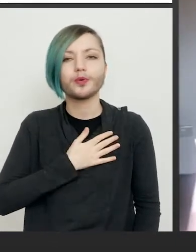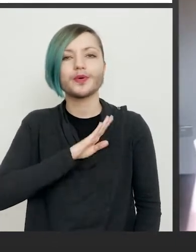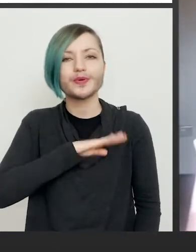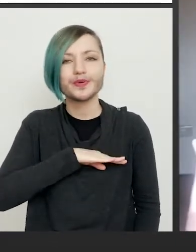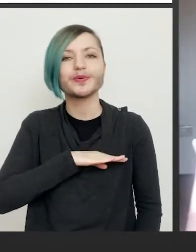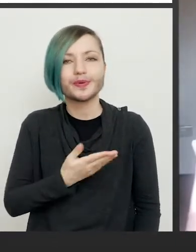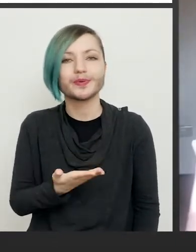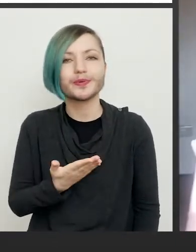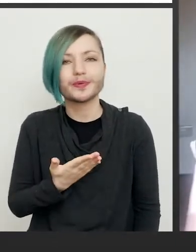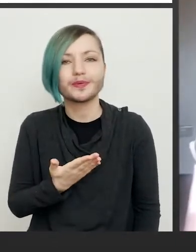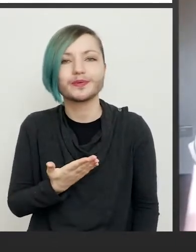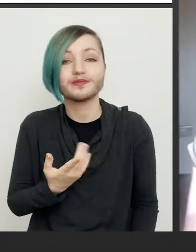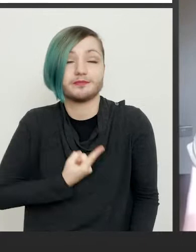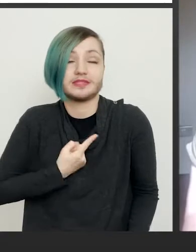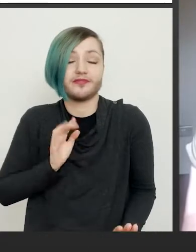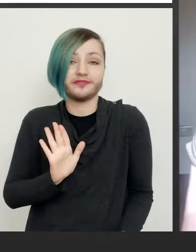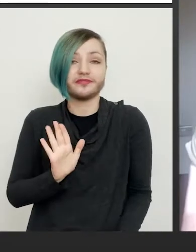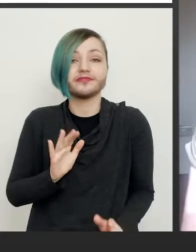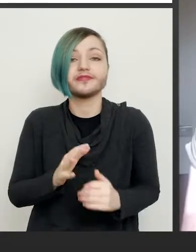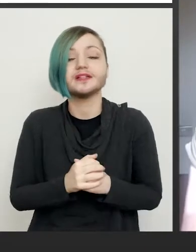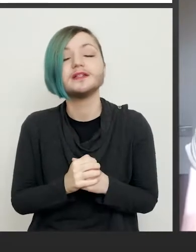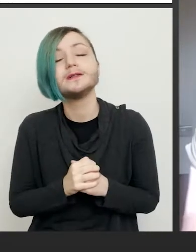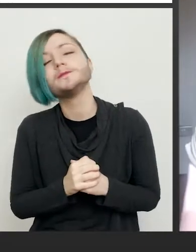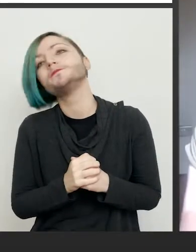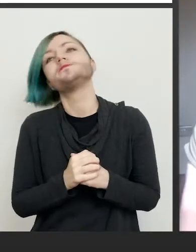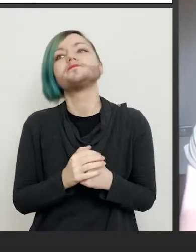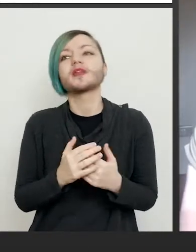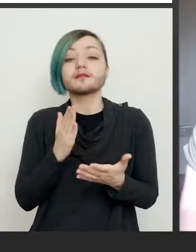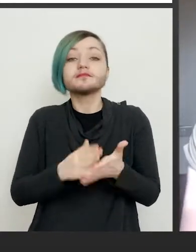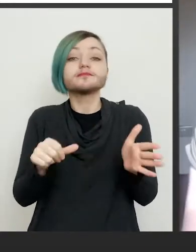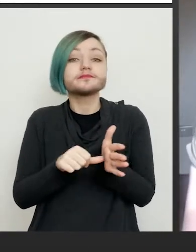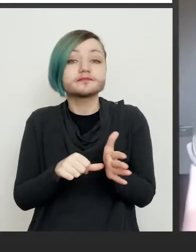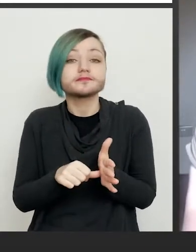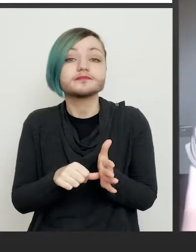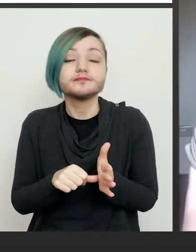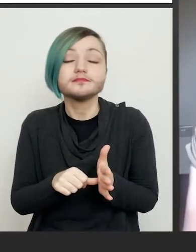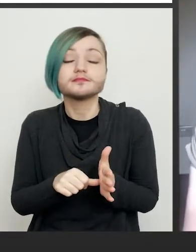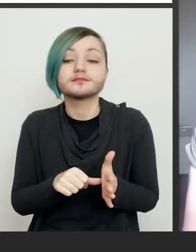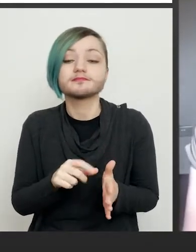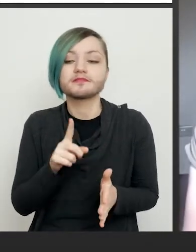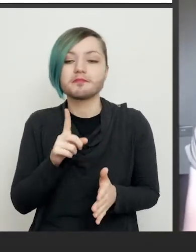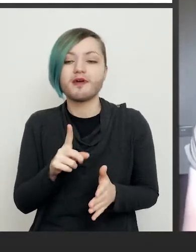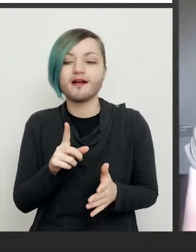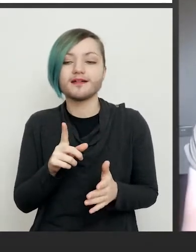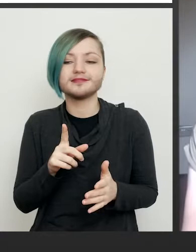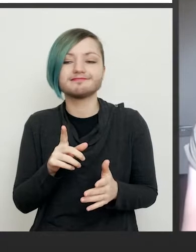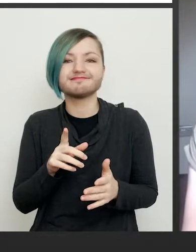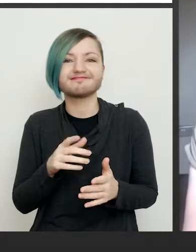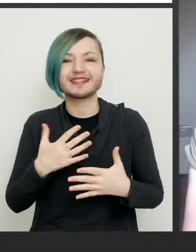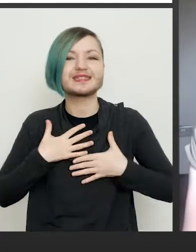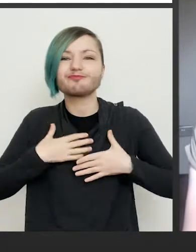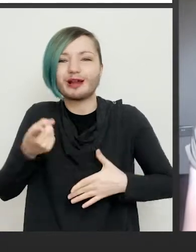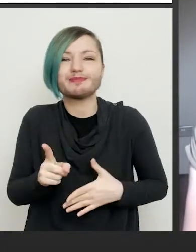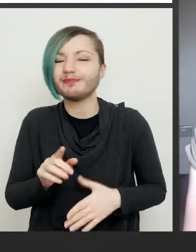relief, I think, for me personally. And it was hard, but there was no surprise. My mother was